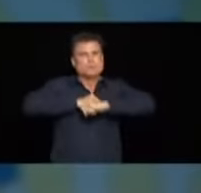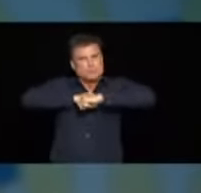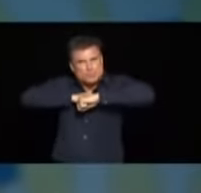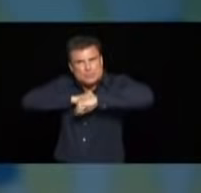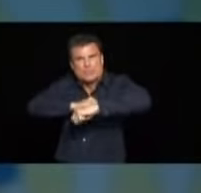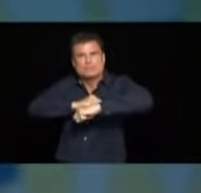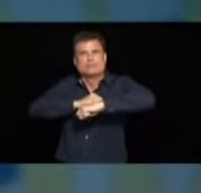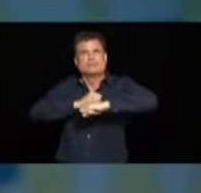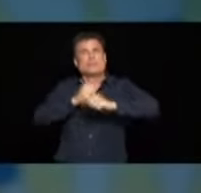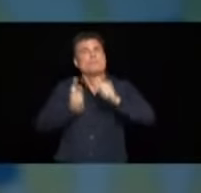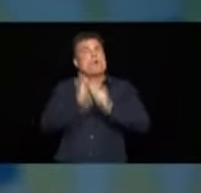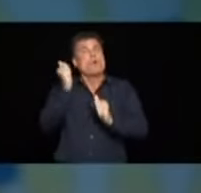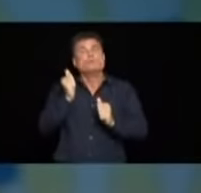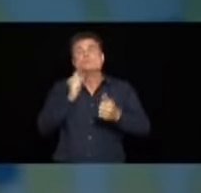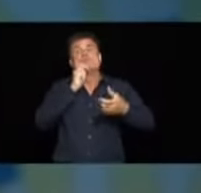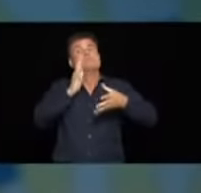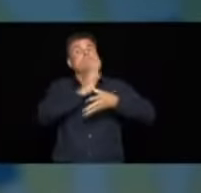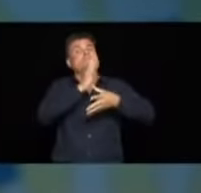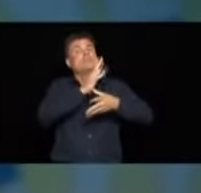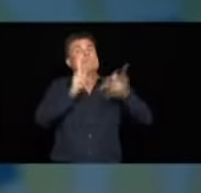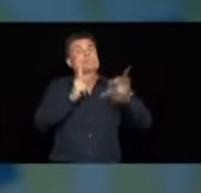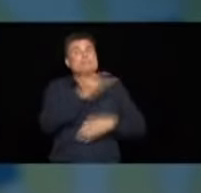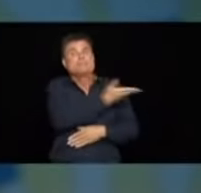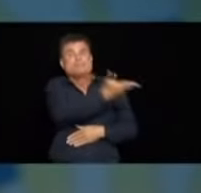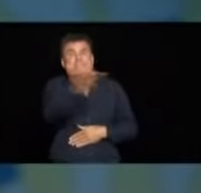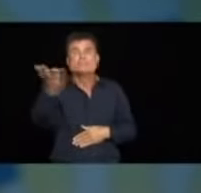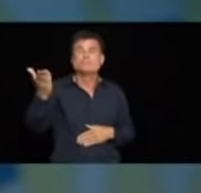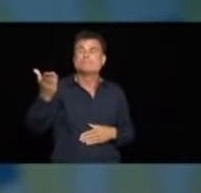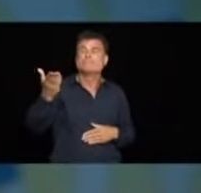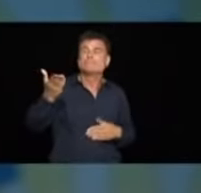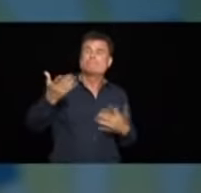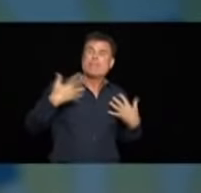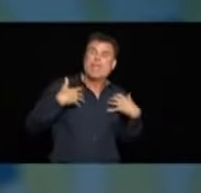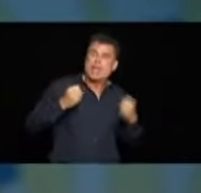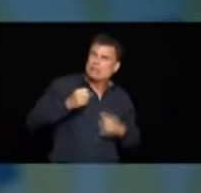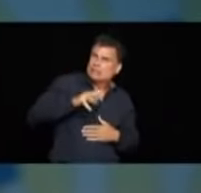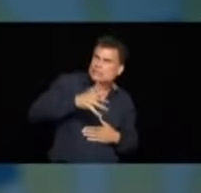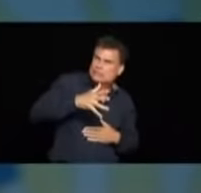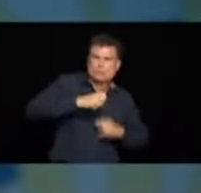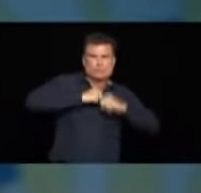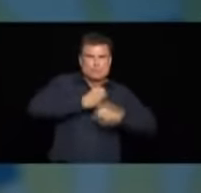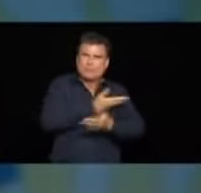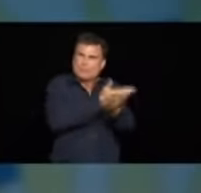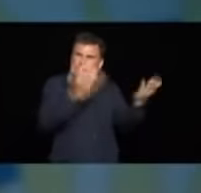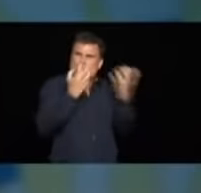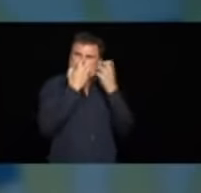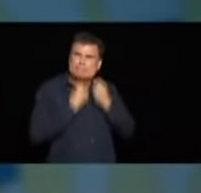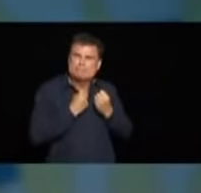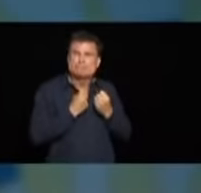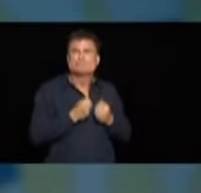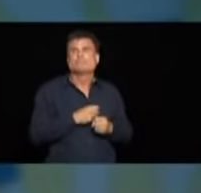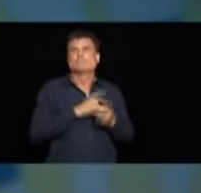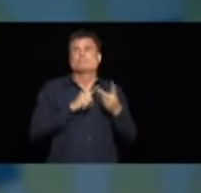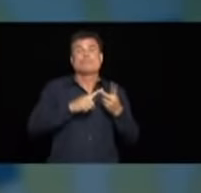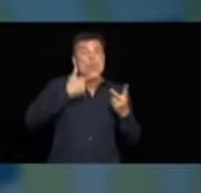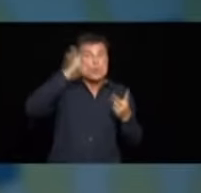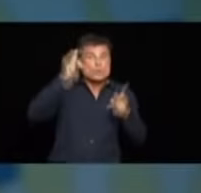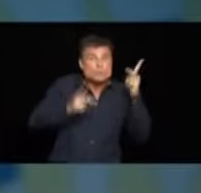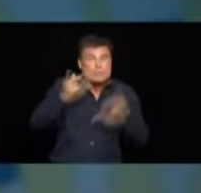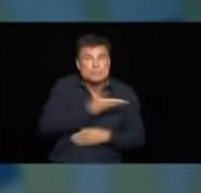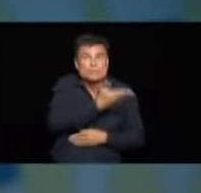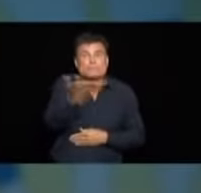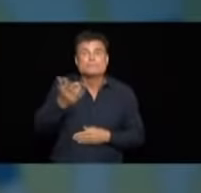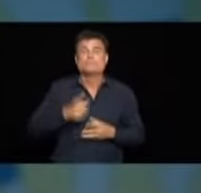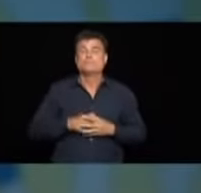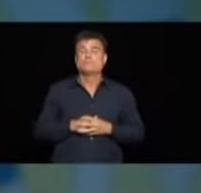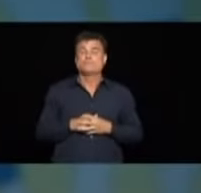have vulnerabilities that make them susceptible to more severe illness. Again, though, the focus really of the